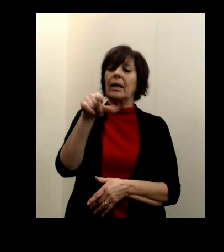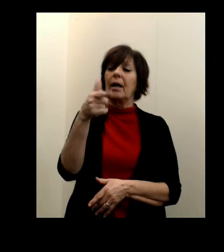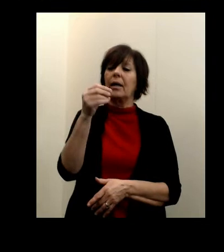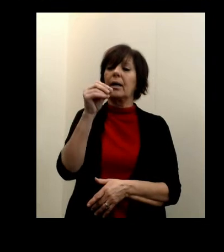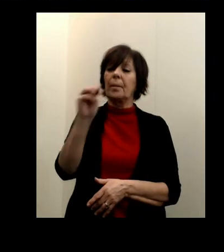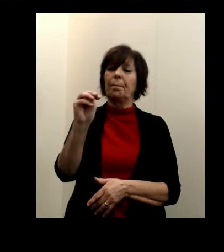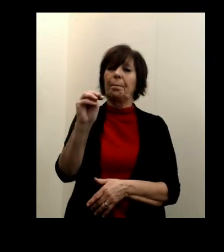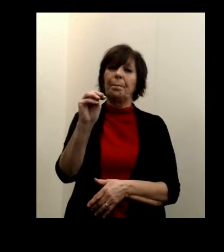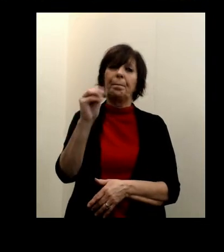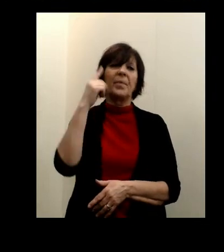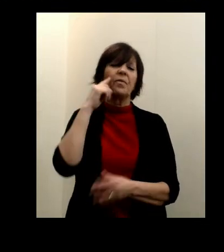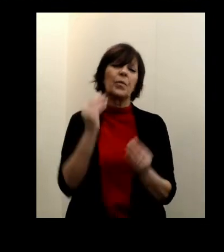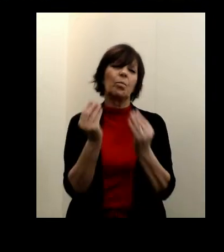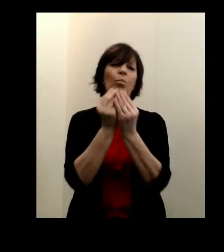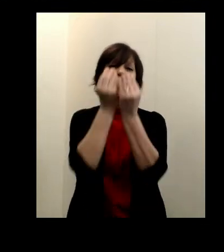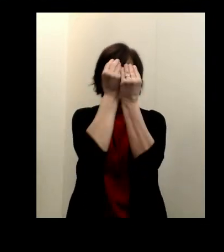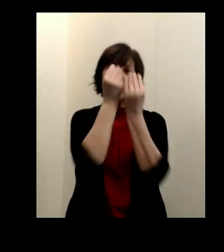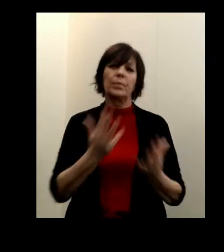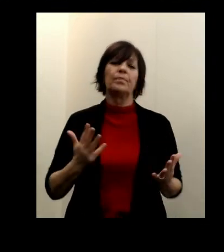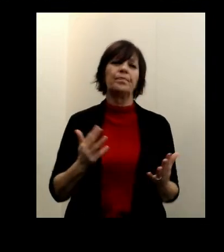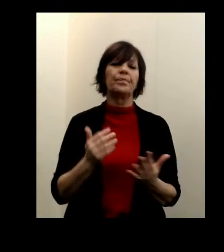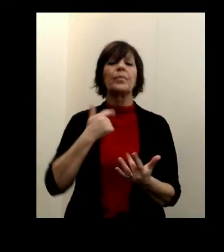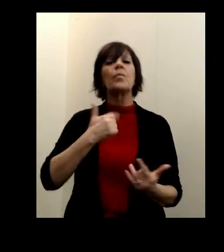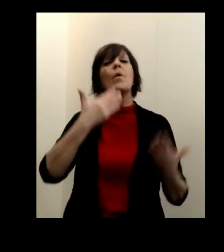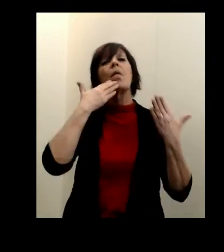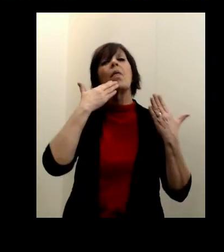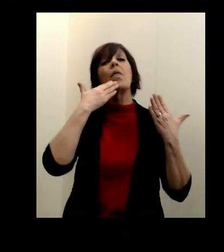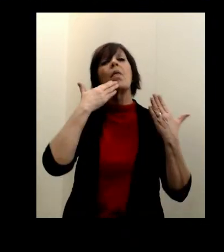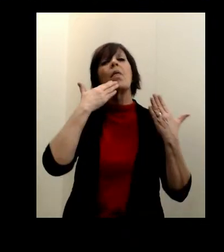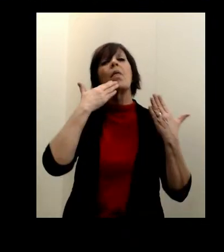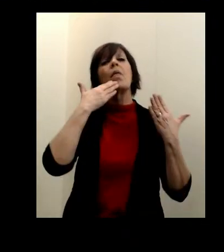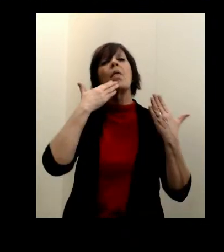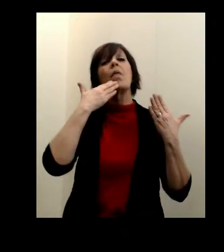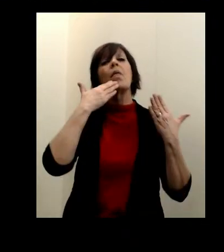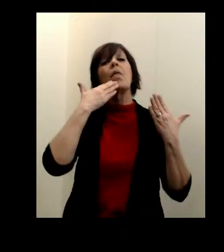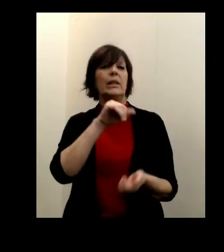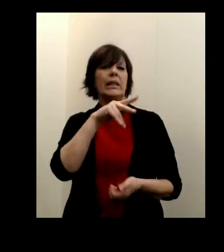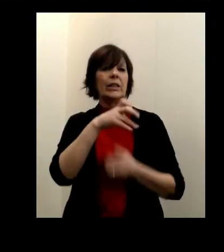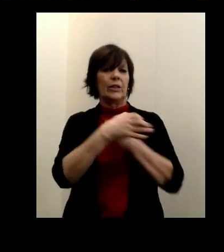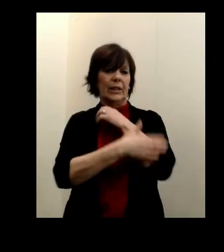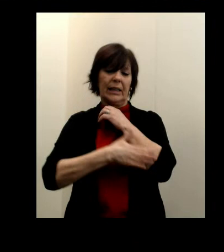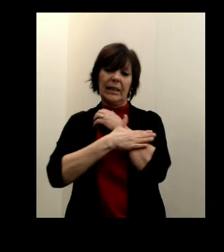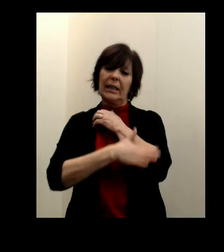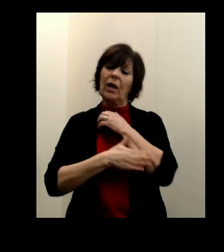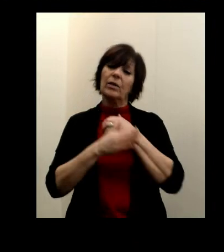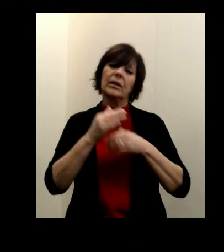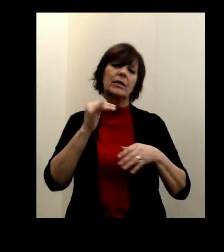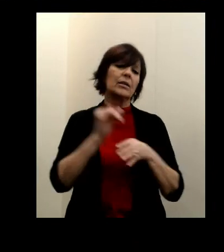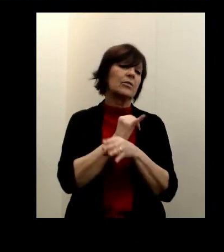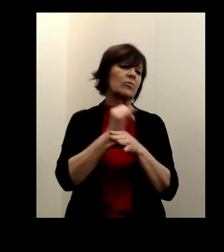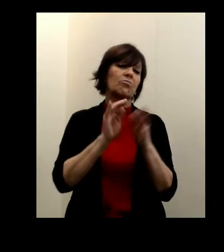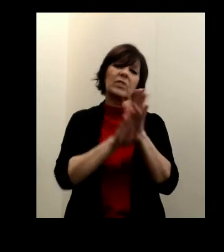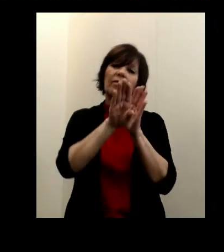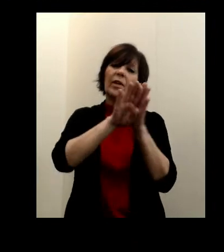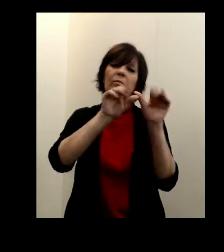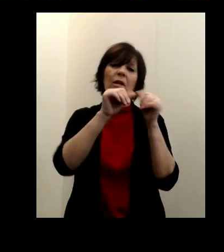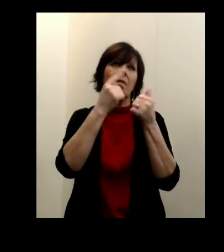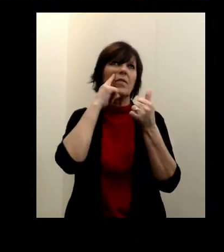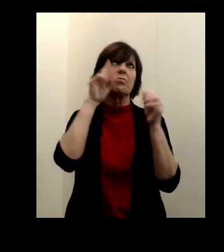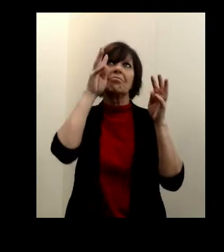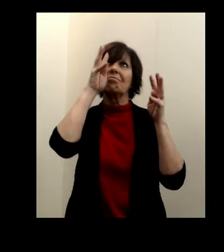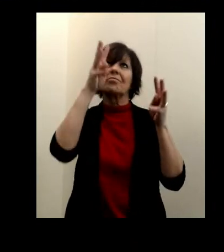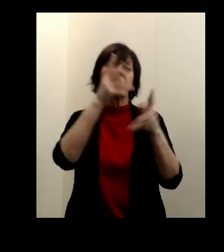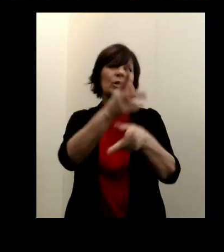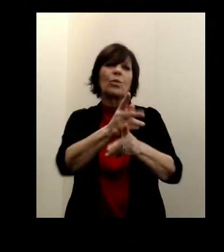ecidany.com for more information. And I want to thank our partners at the Erie County Industrial Development Agency for their work in coming up with this loan program, and of